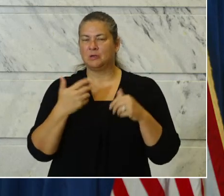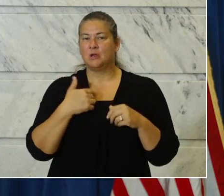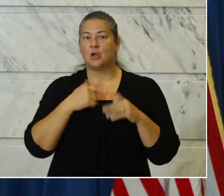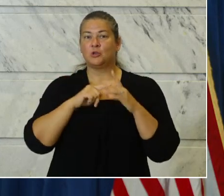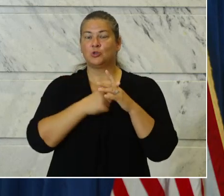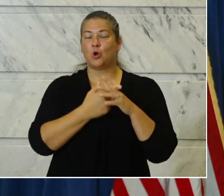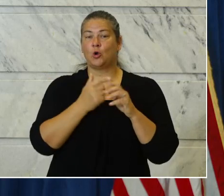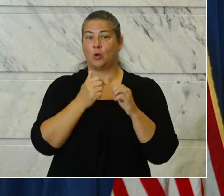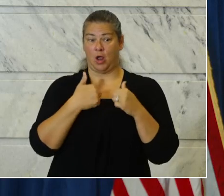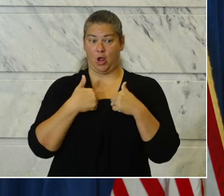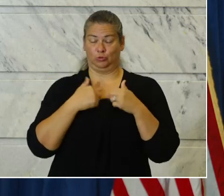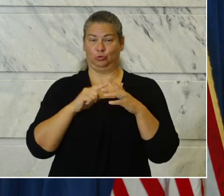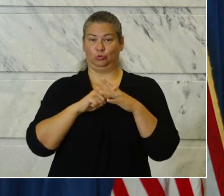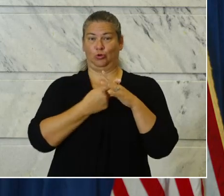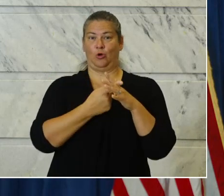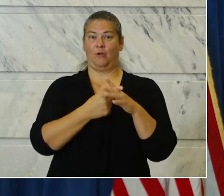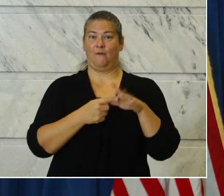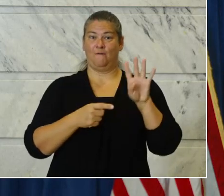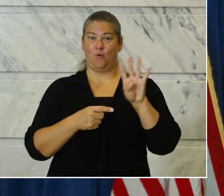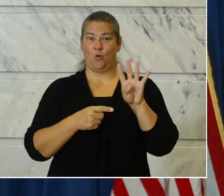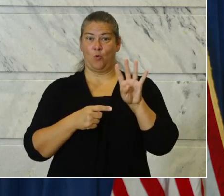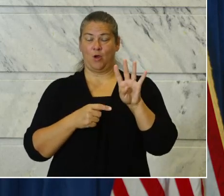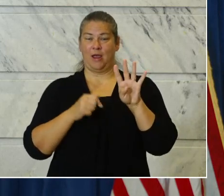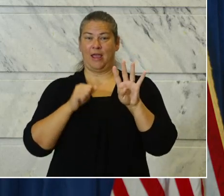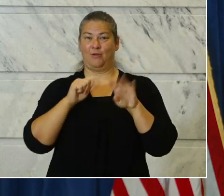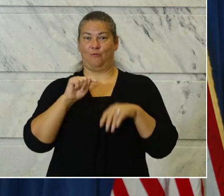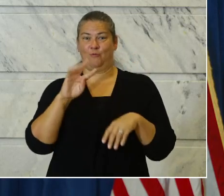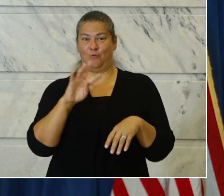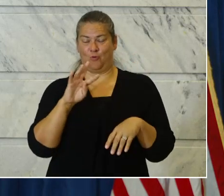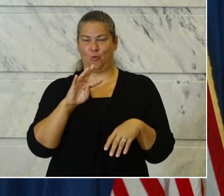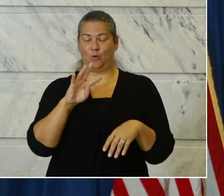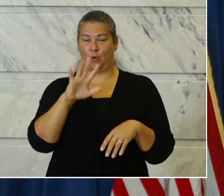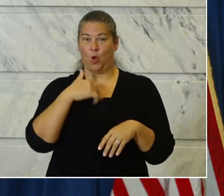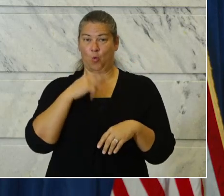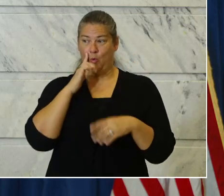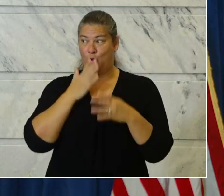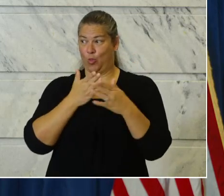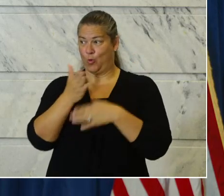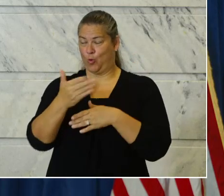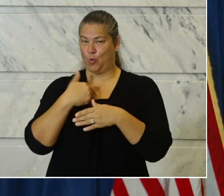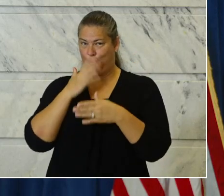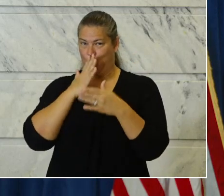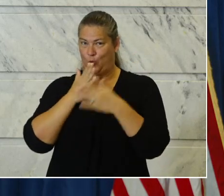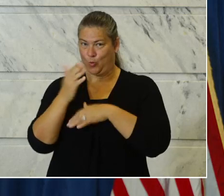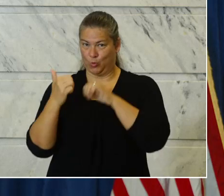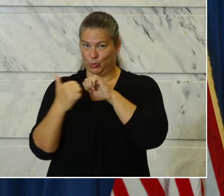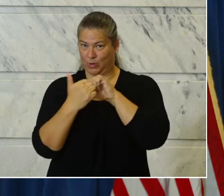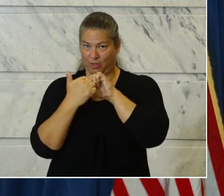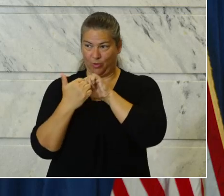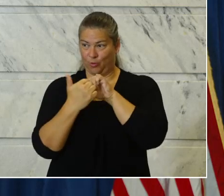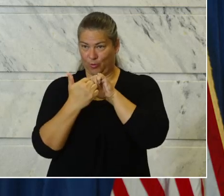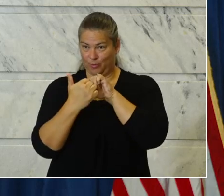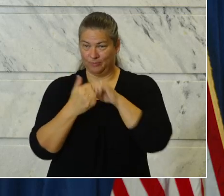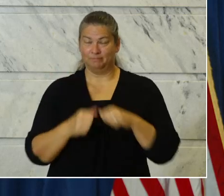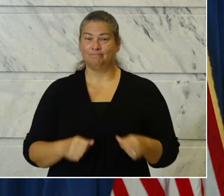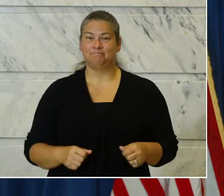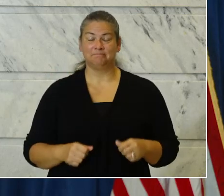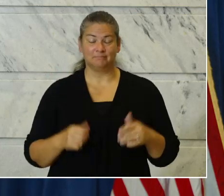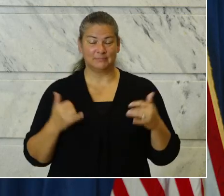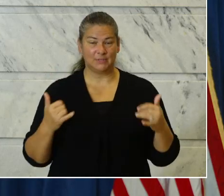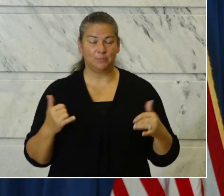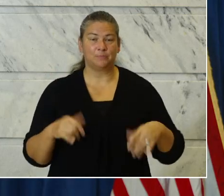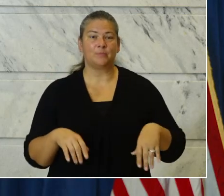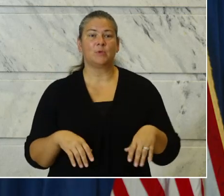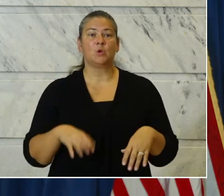for. But before we do that, I have to say, we're going to get through this, and we're going to get through this together. So the